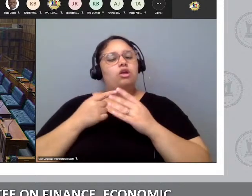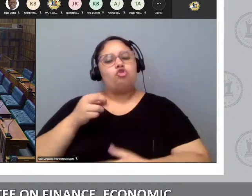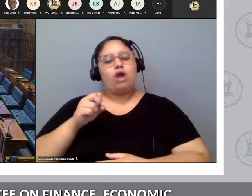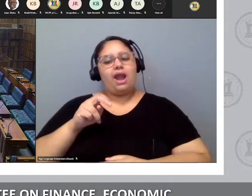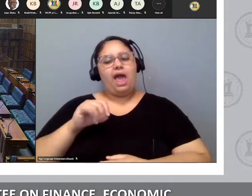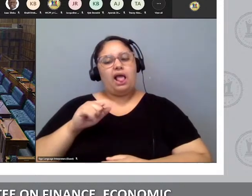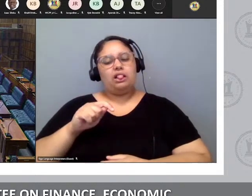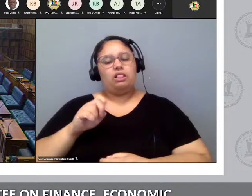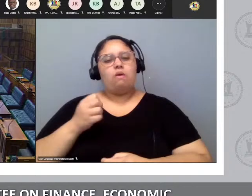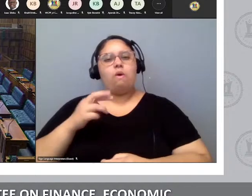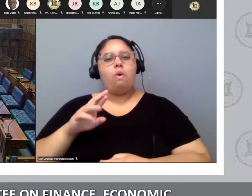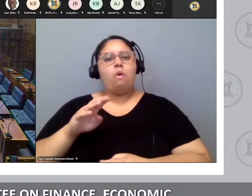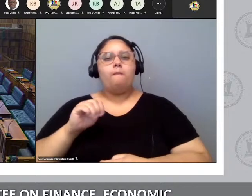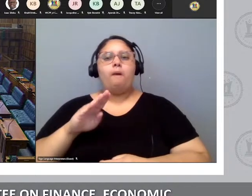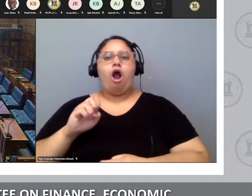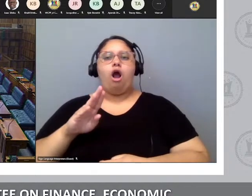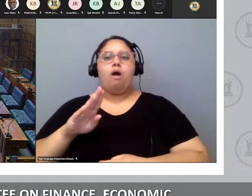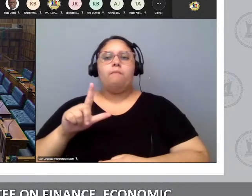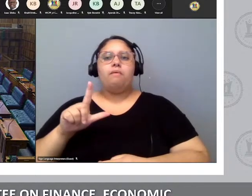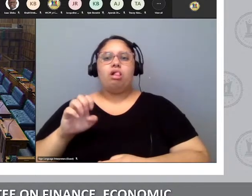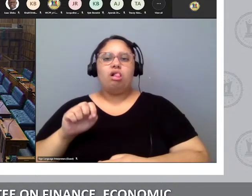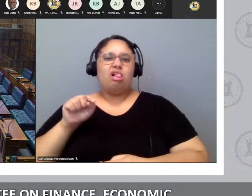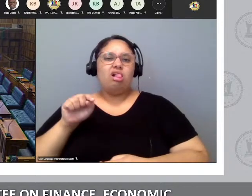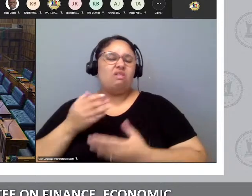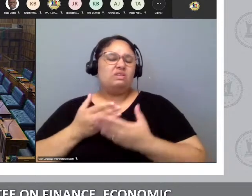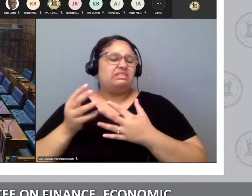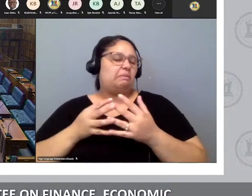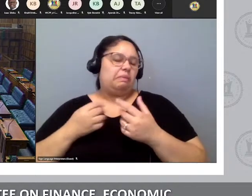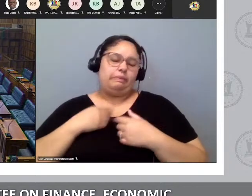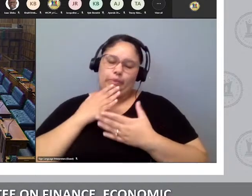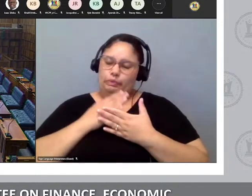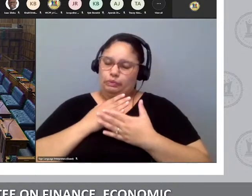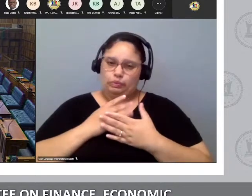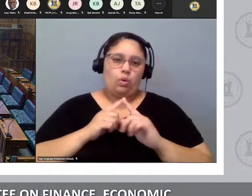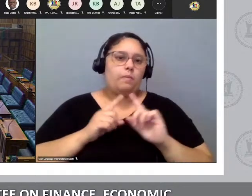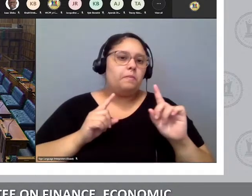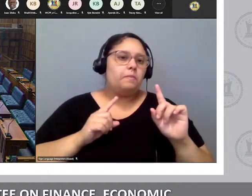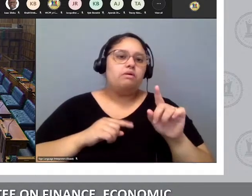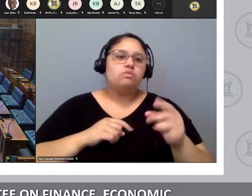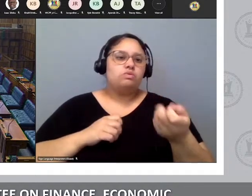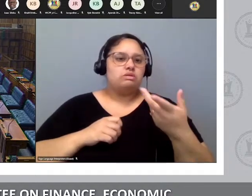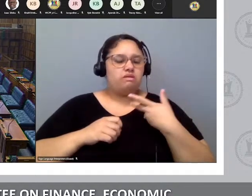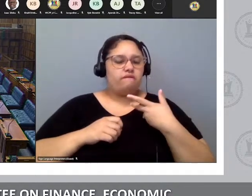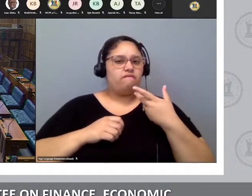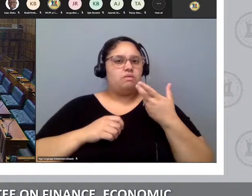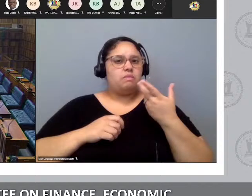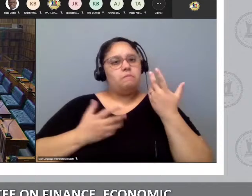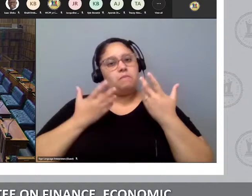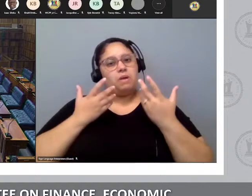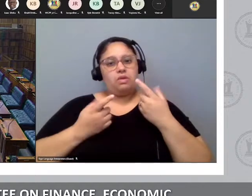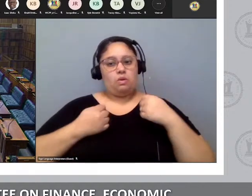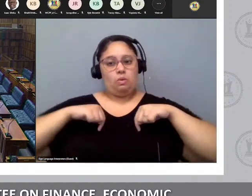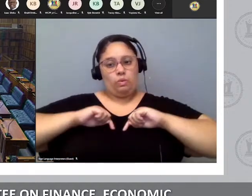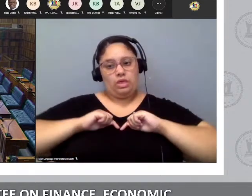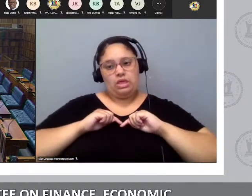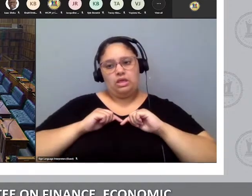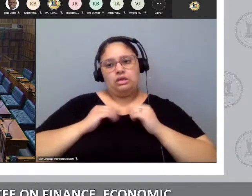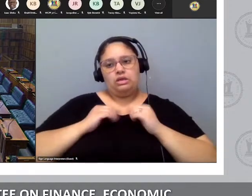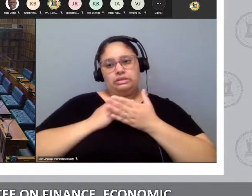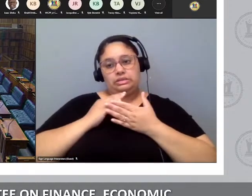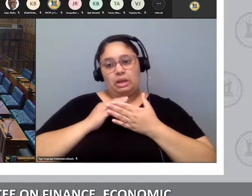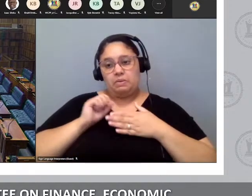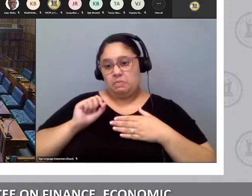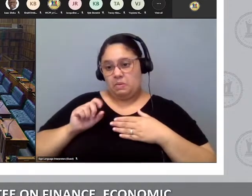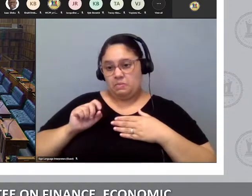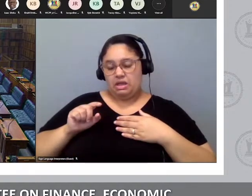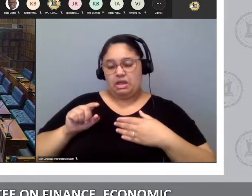marble or something like that so to what extent can we look forward to perhaps some of the uh